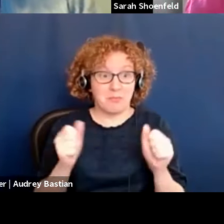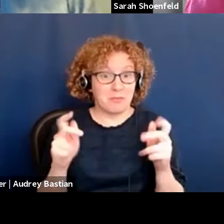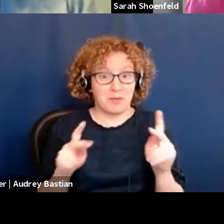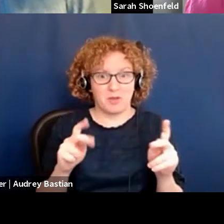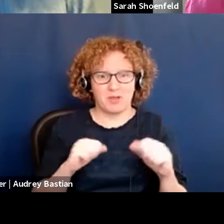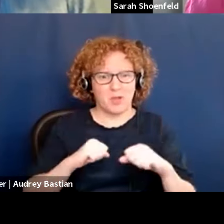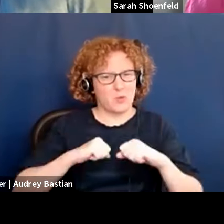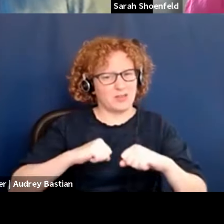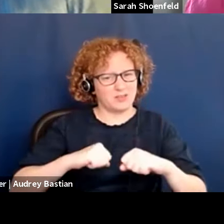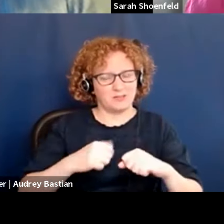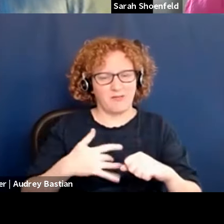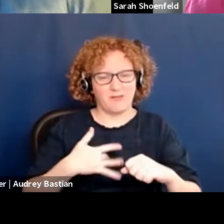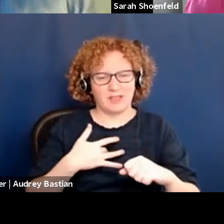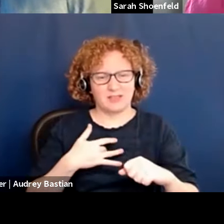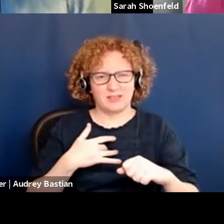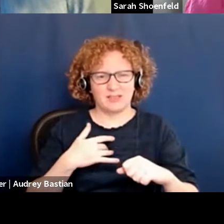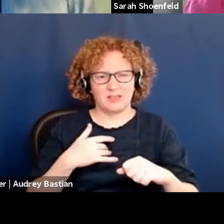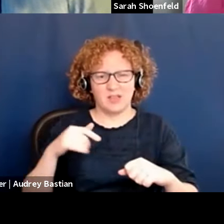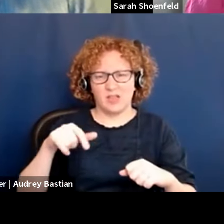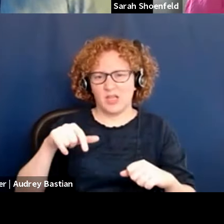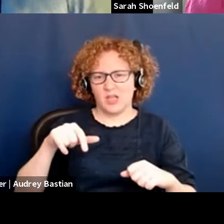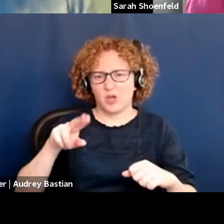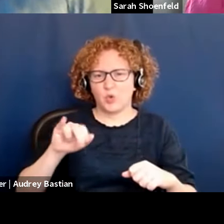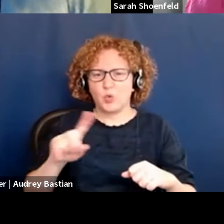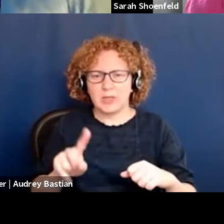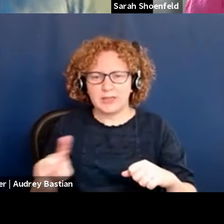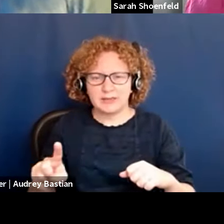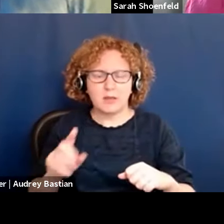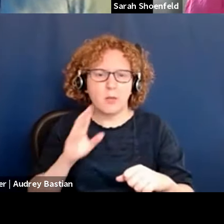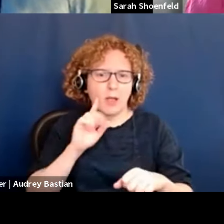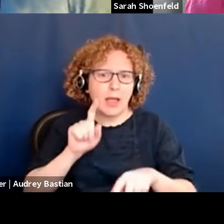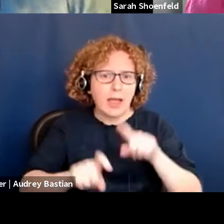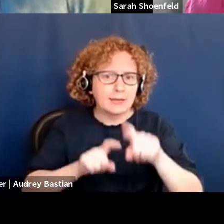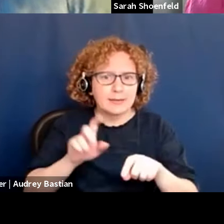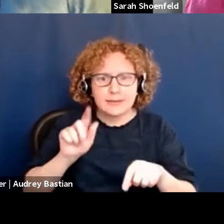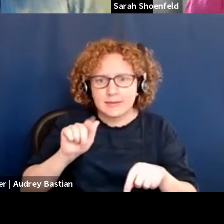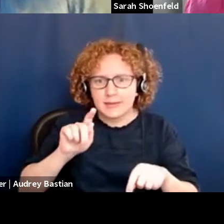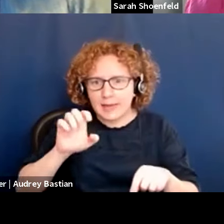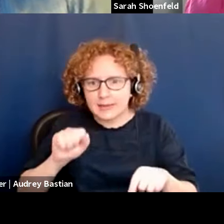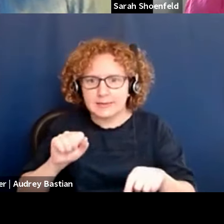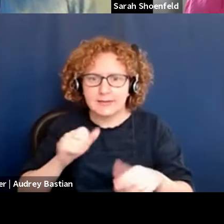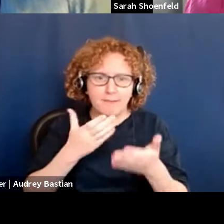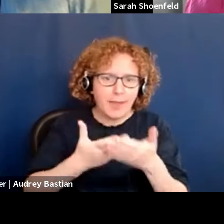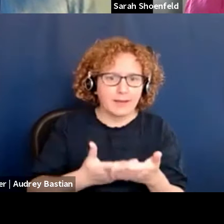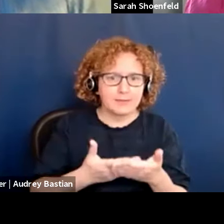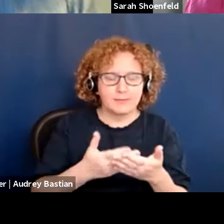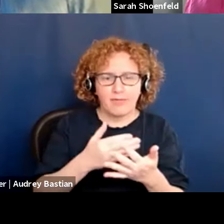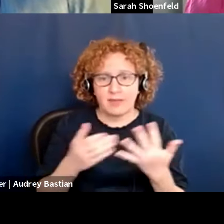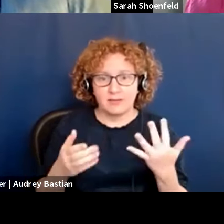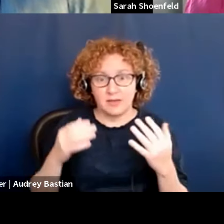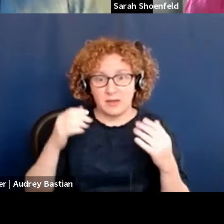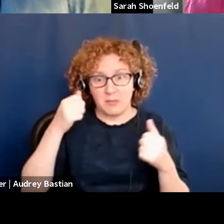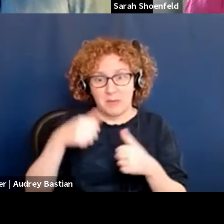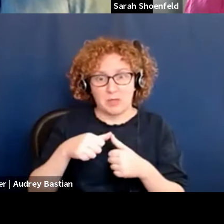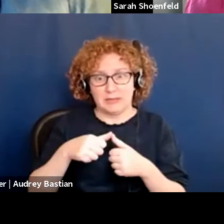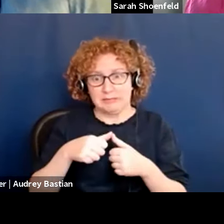reluctant because they think that it's kind of like a quiz and they're going to be asked all these dates and facts and things and their memory will,